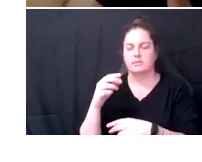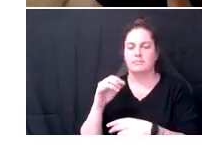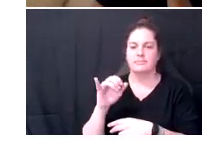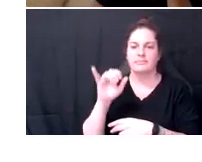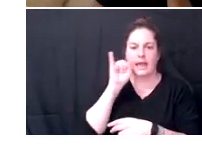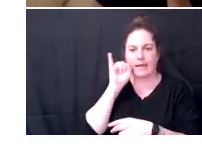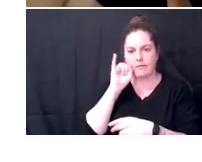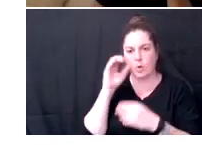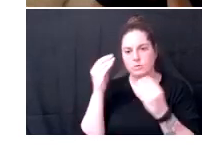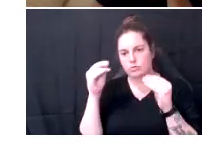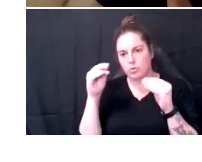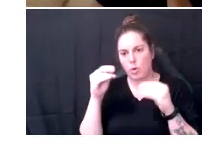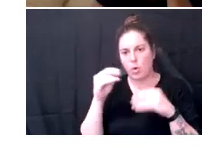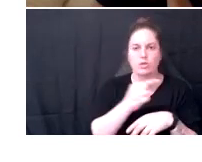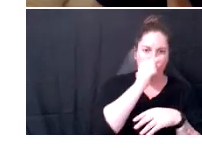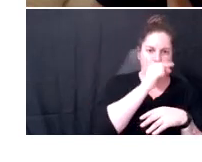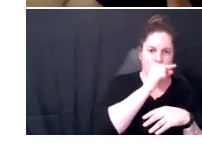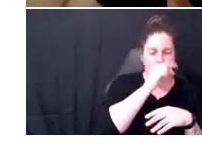do a search for this